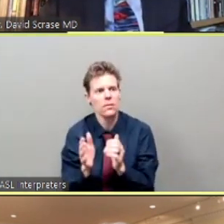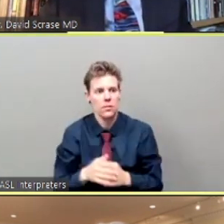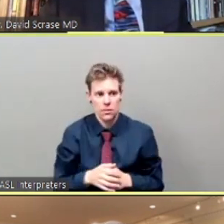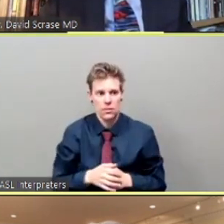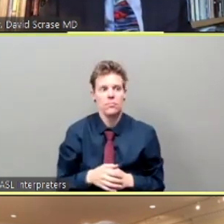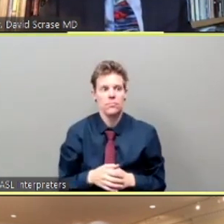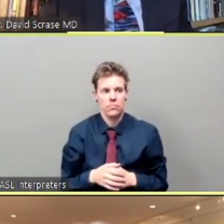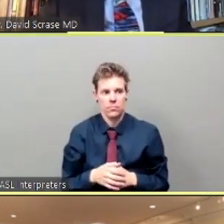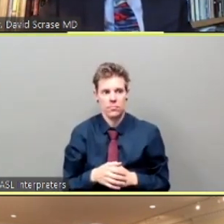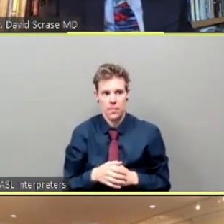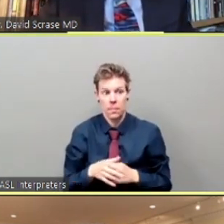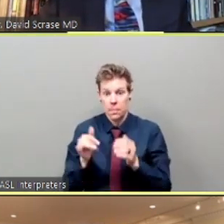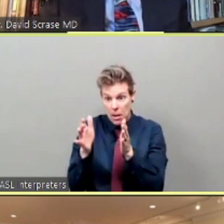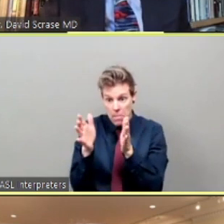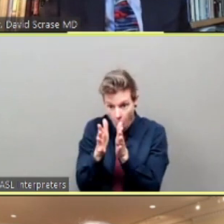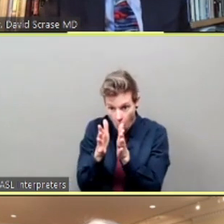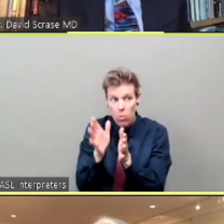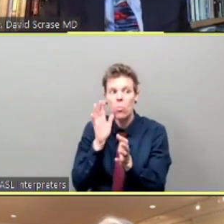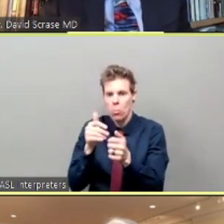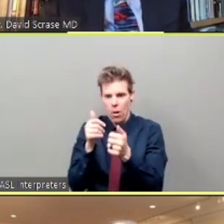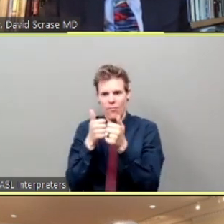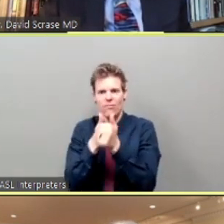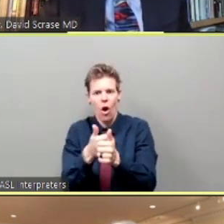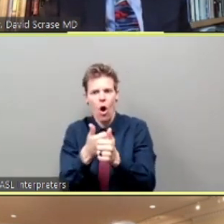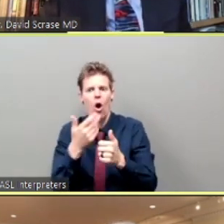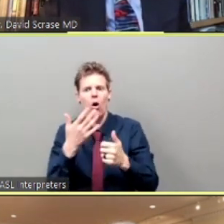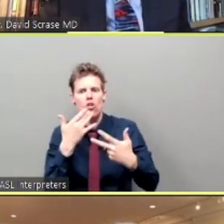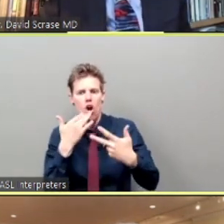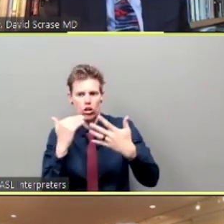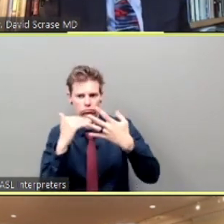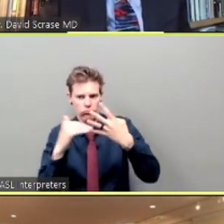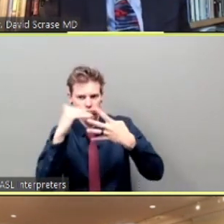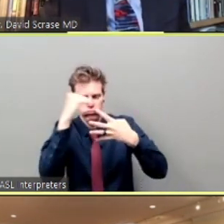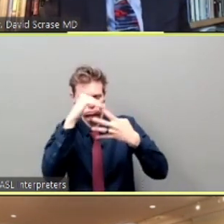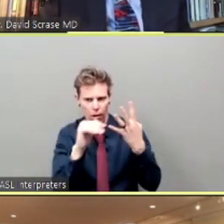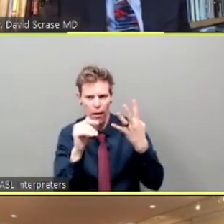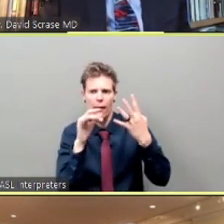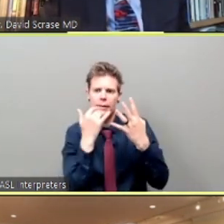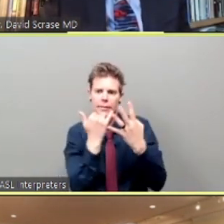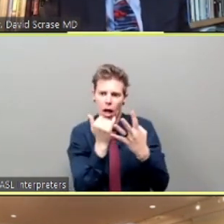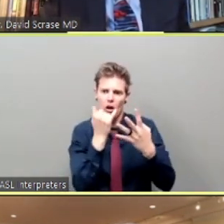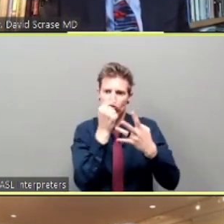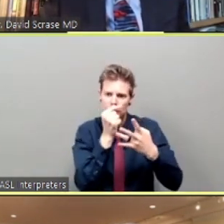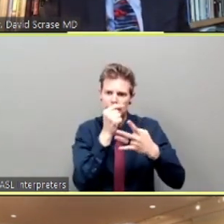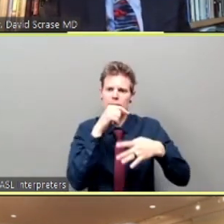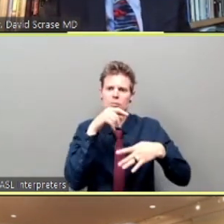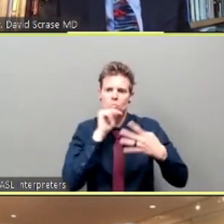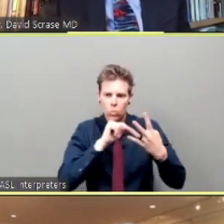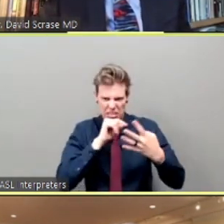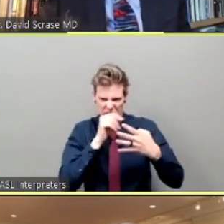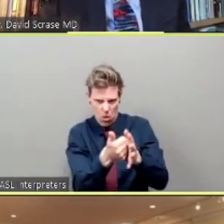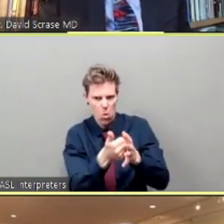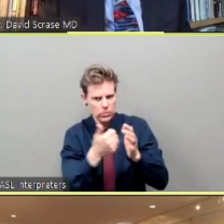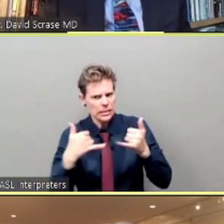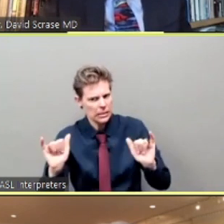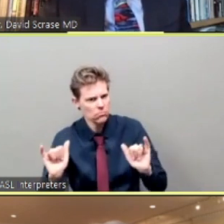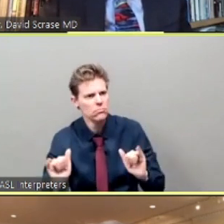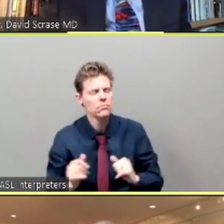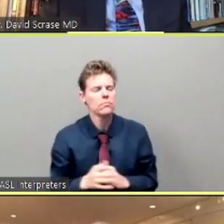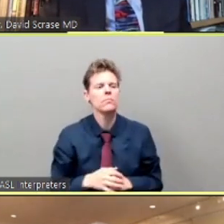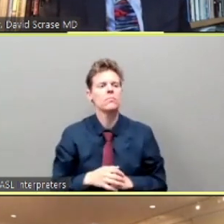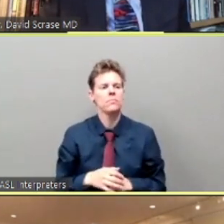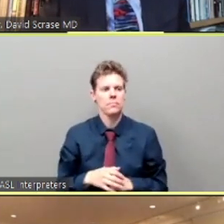framework. And you can also attend a small outdoor gathering with fully vaccinated and unvaccinated people. Notice that this is